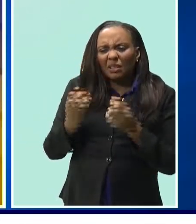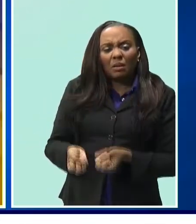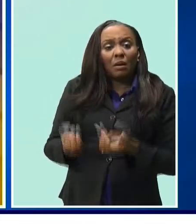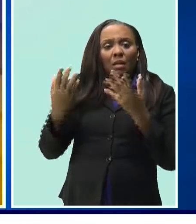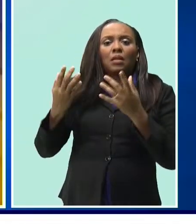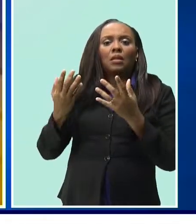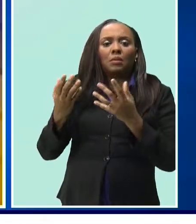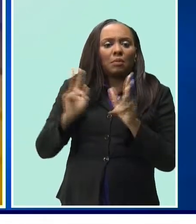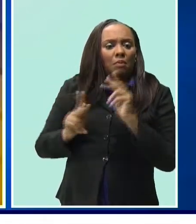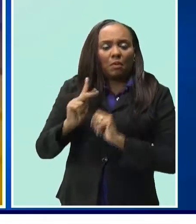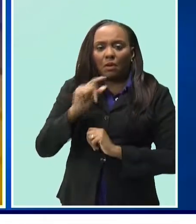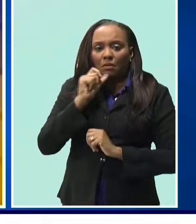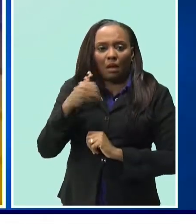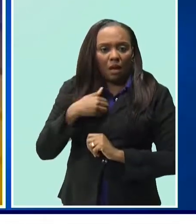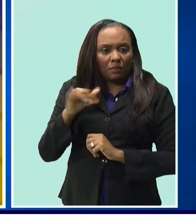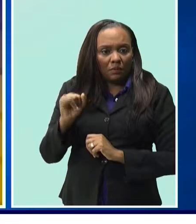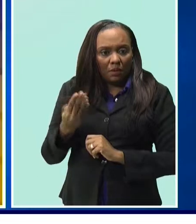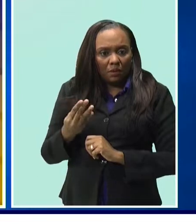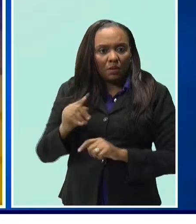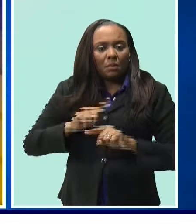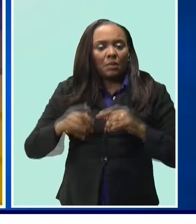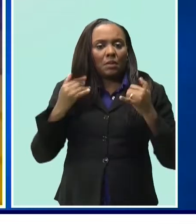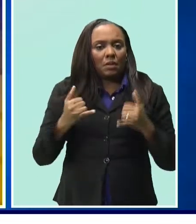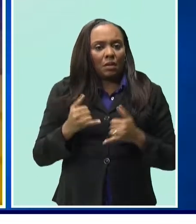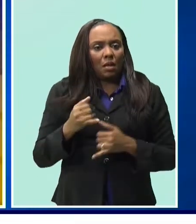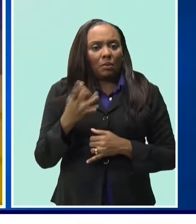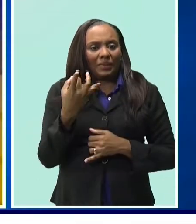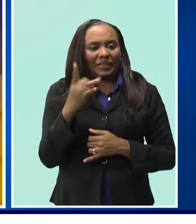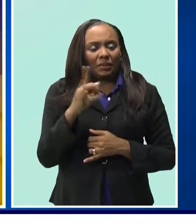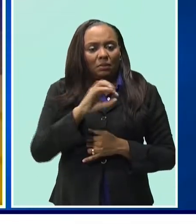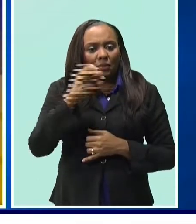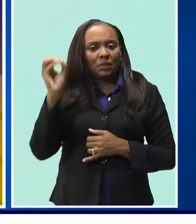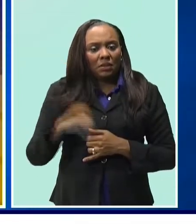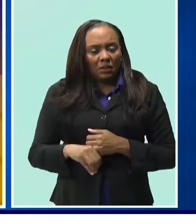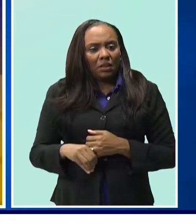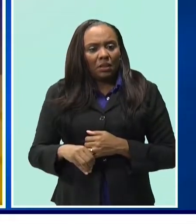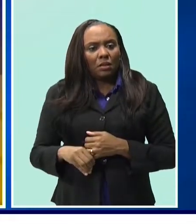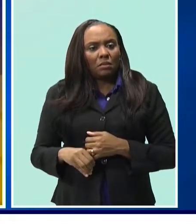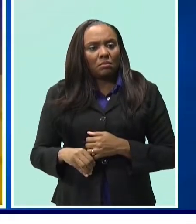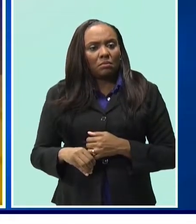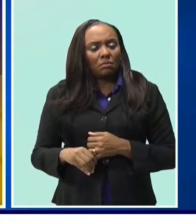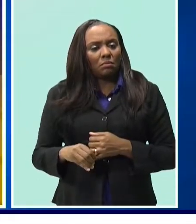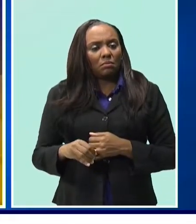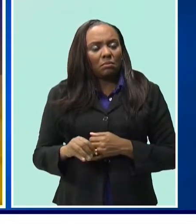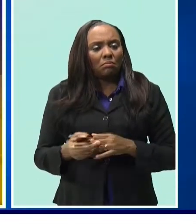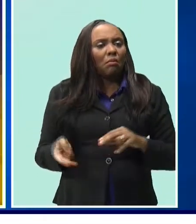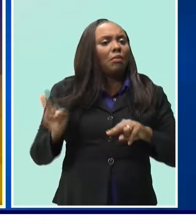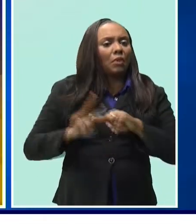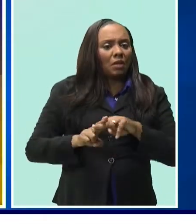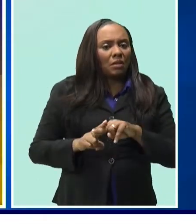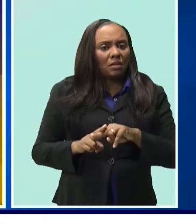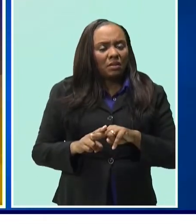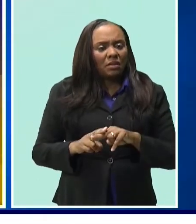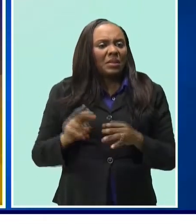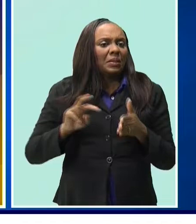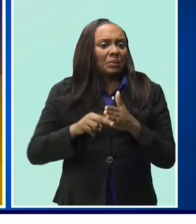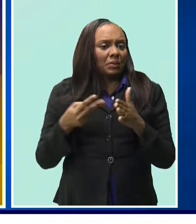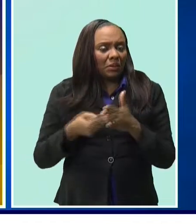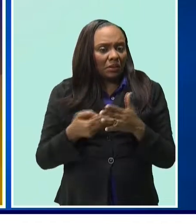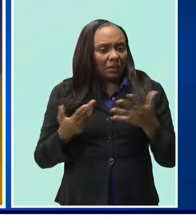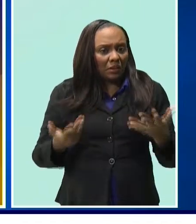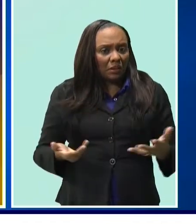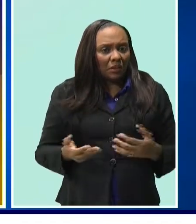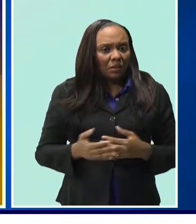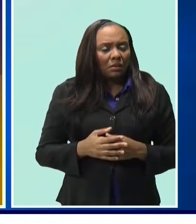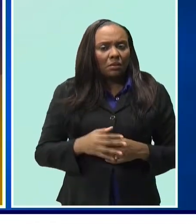10%, we have up to 18% new claims without doing any arithmetic, it suggests that it